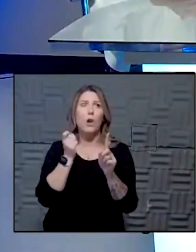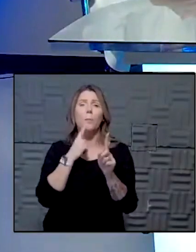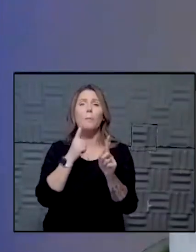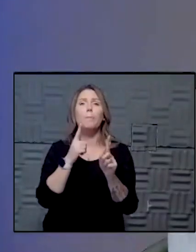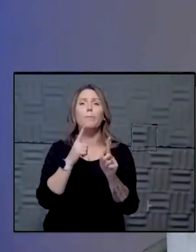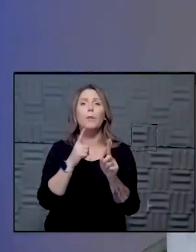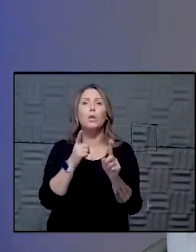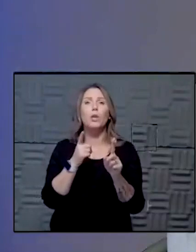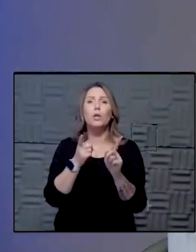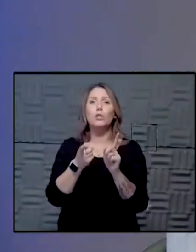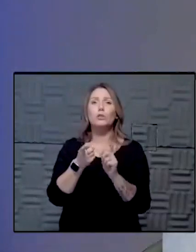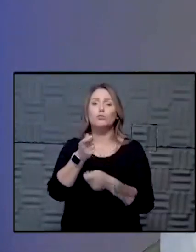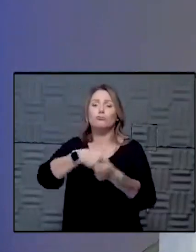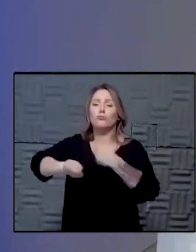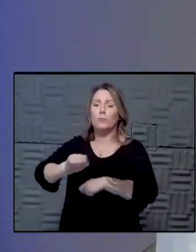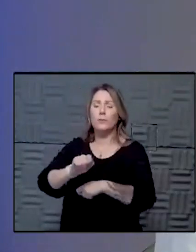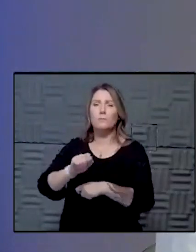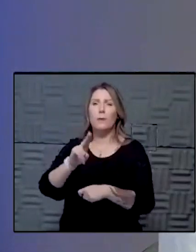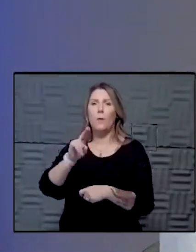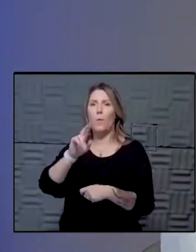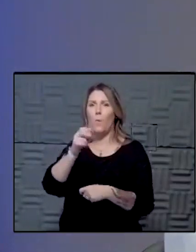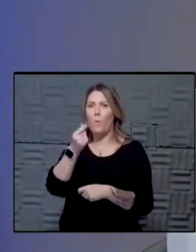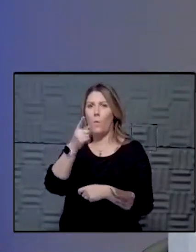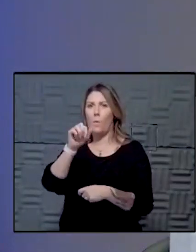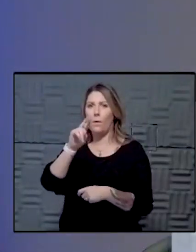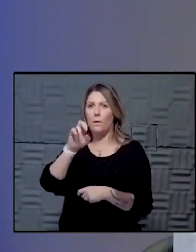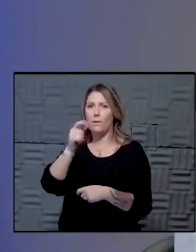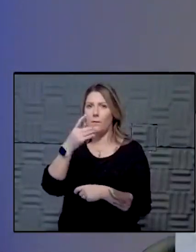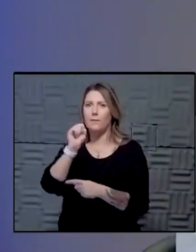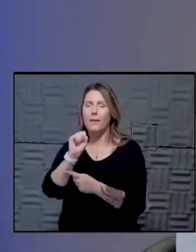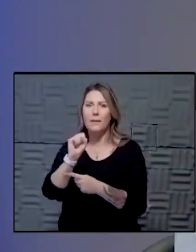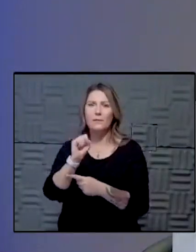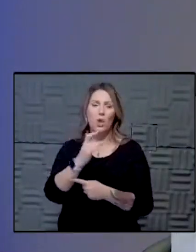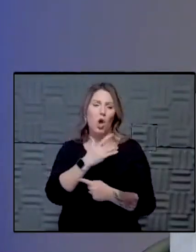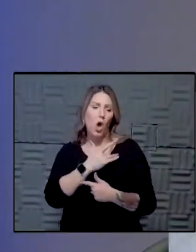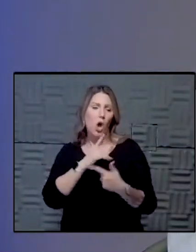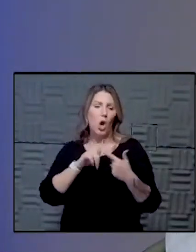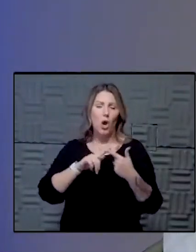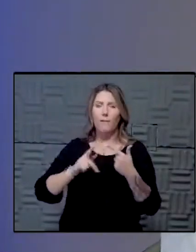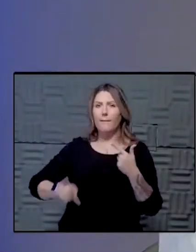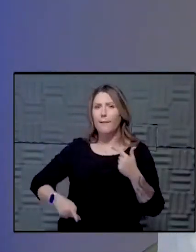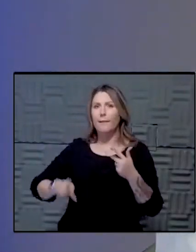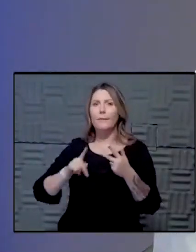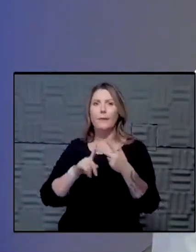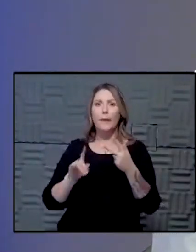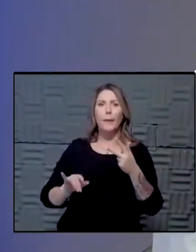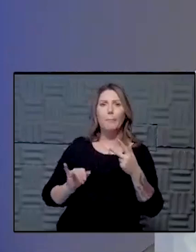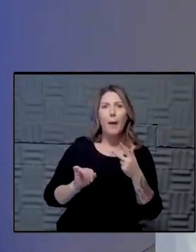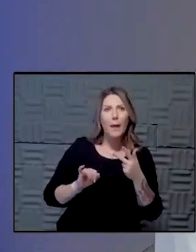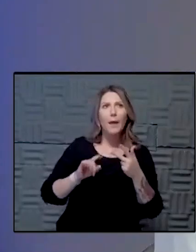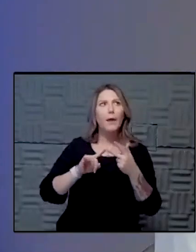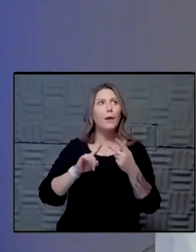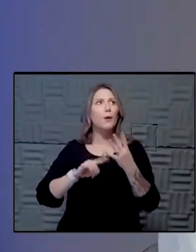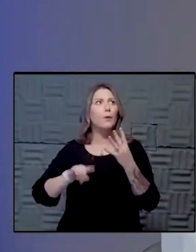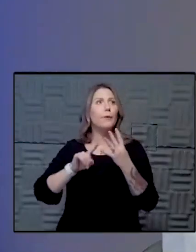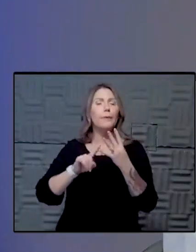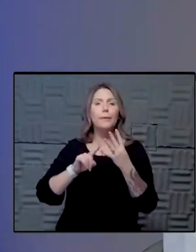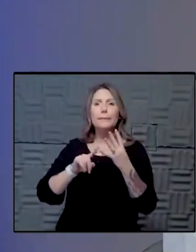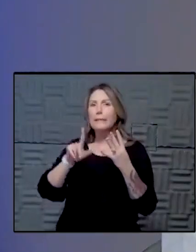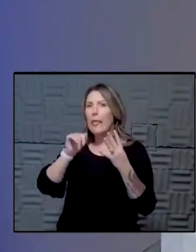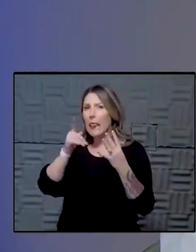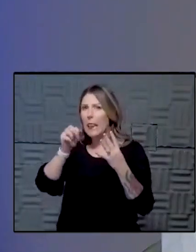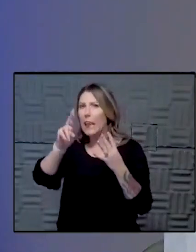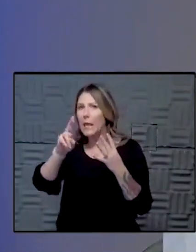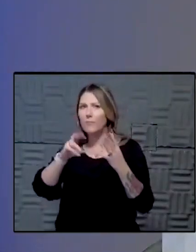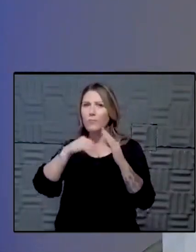transplant organs from heart, lung, kidney, pancreas, liver. It does look like up to 30% or maybe more